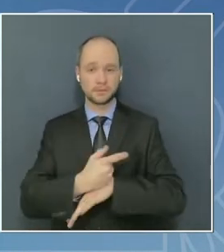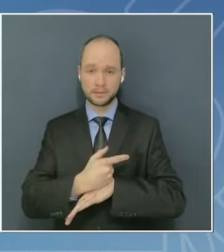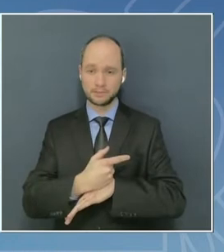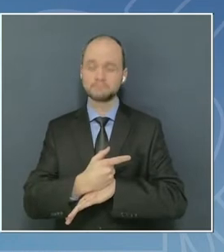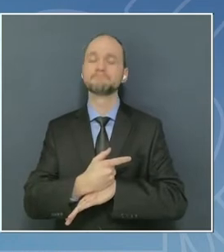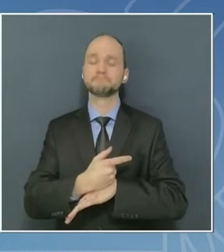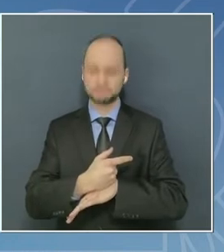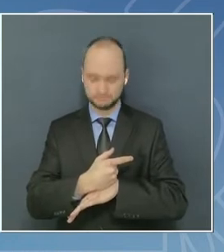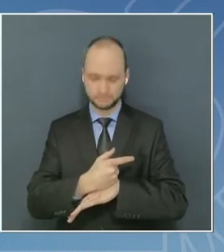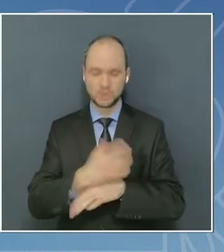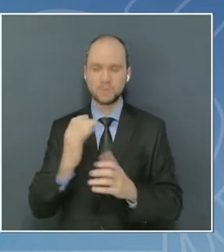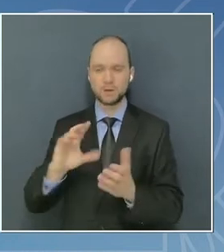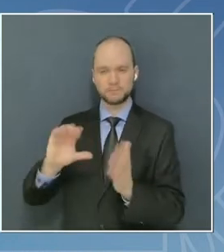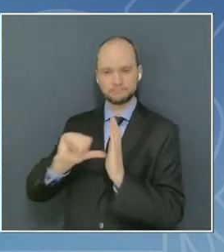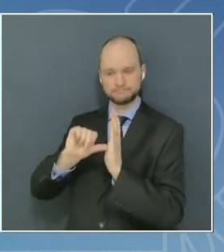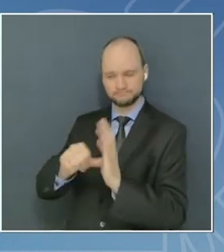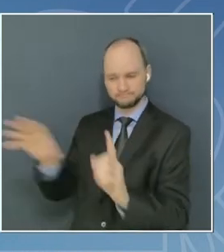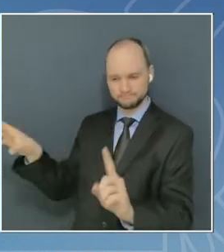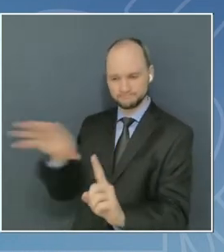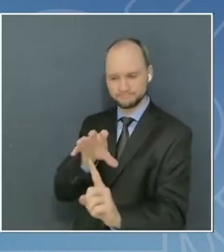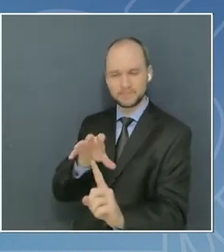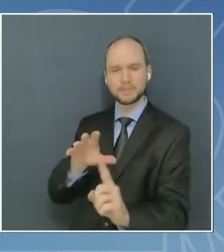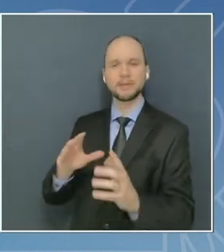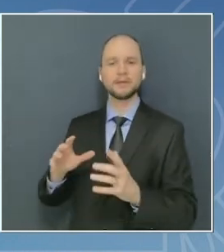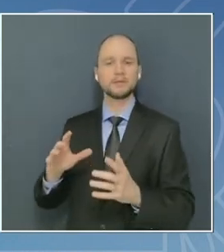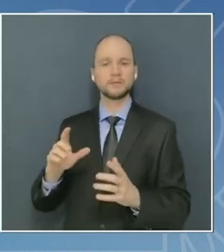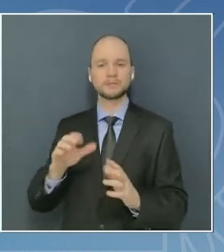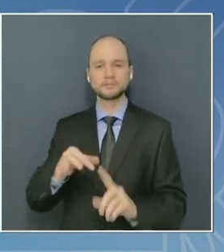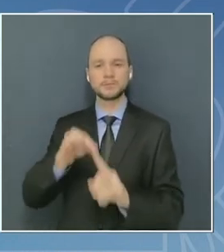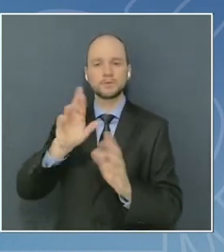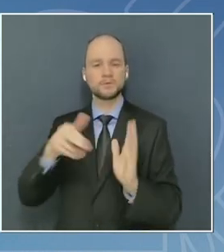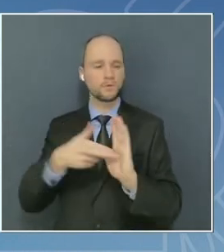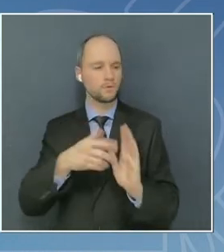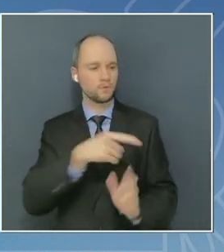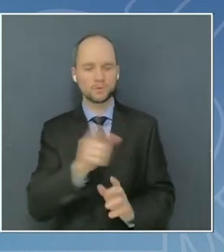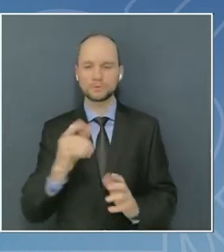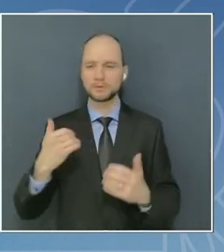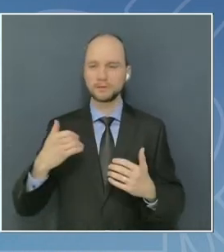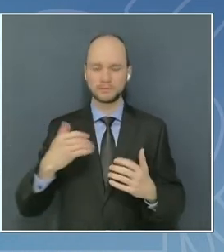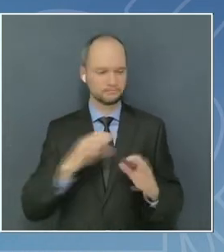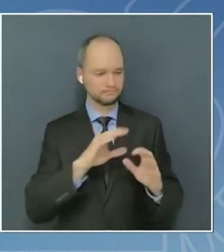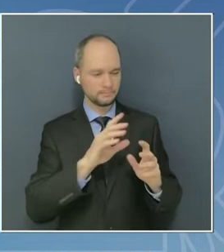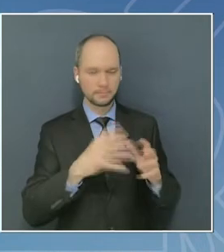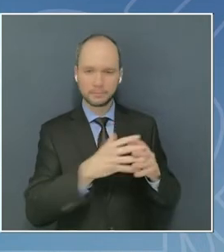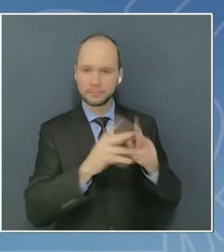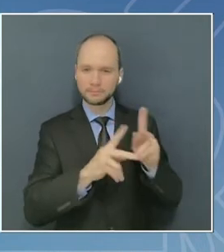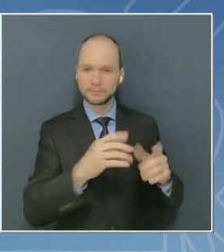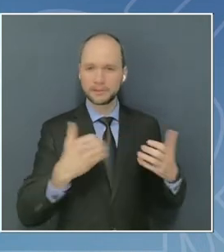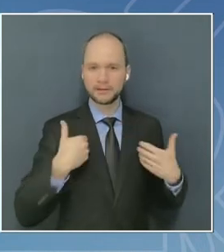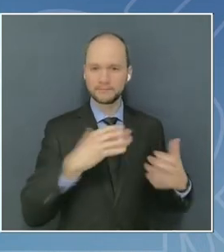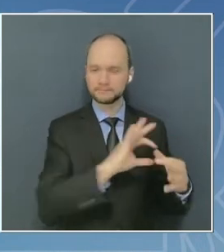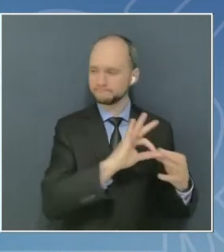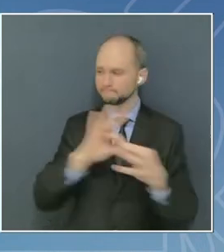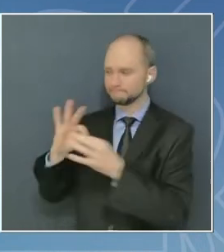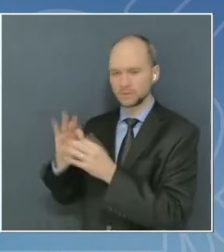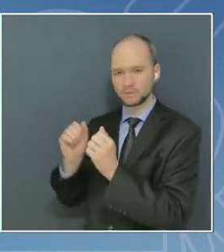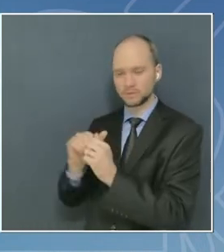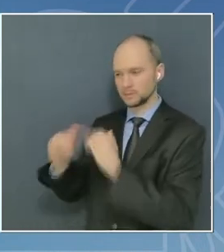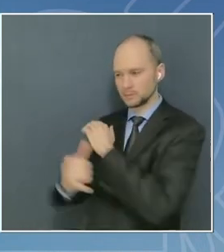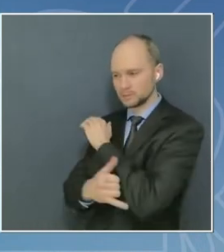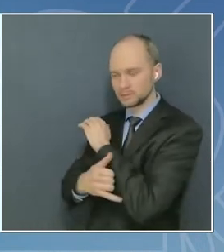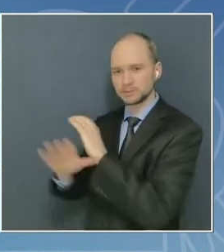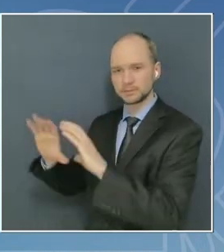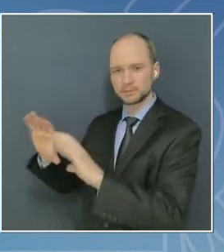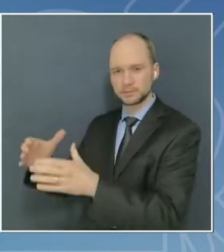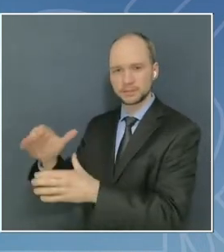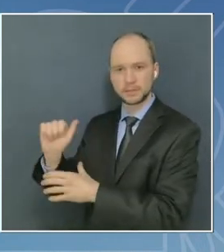the impressive role Americans with ties to Southeast Asia and the ASEAN member states have played in U.S. history and our modern